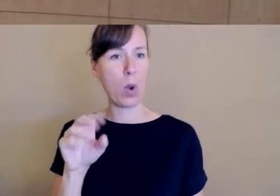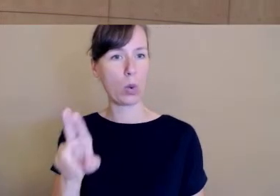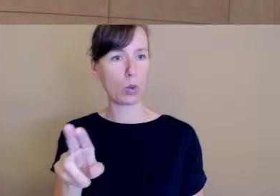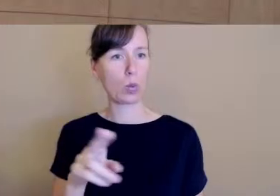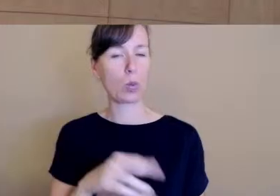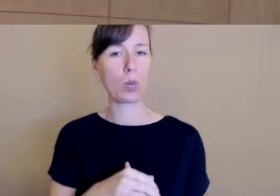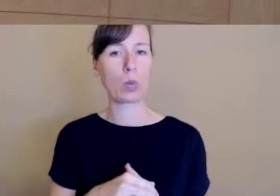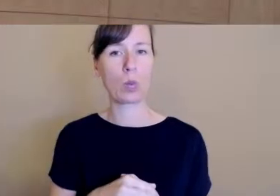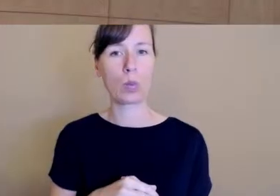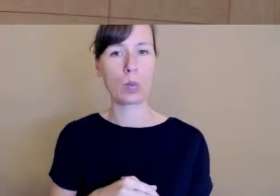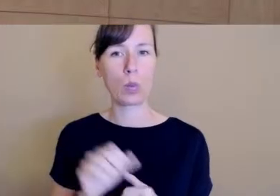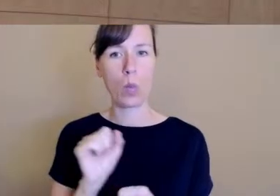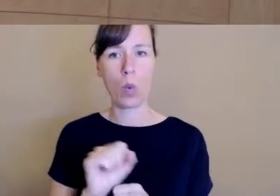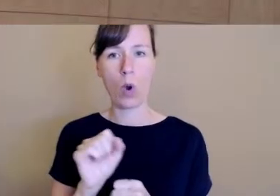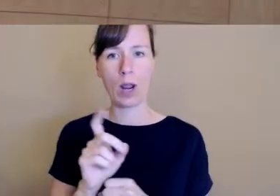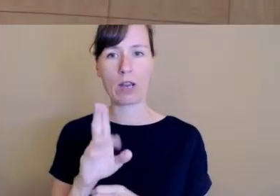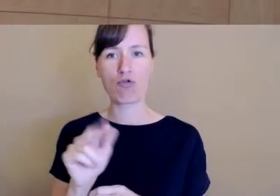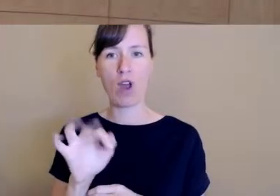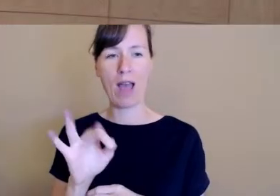draft?